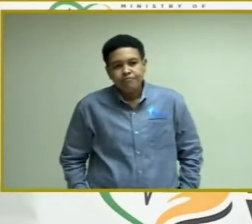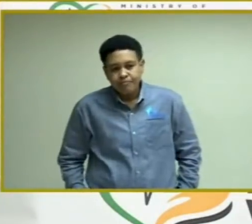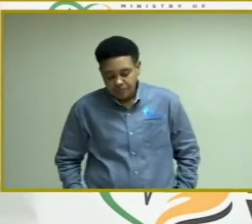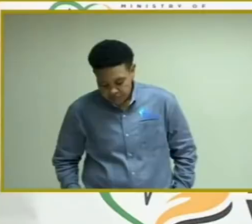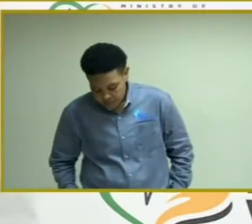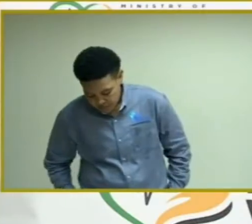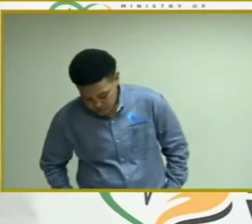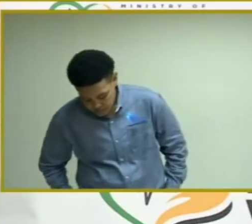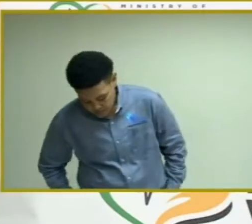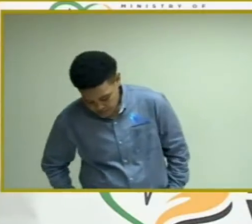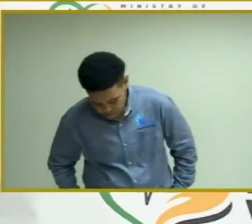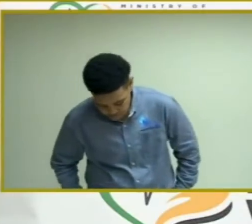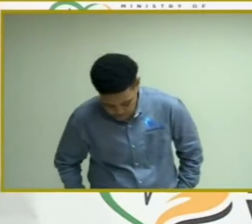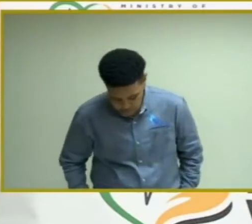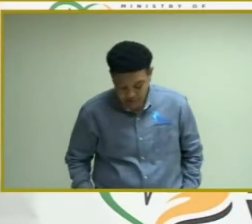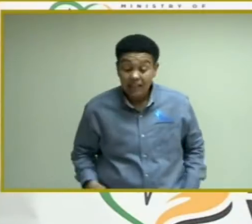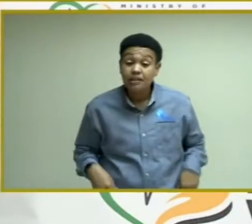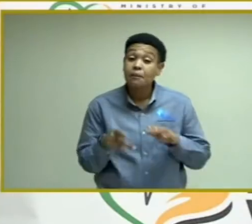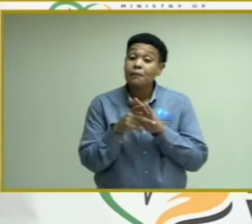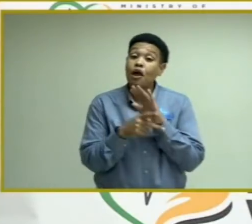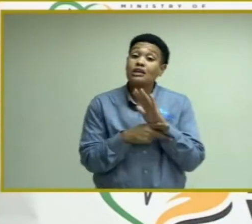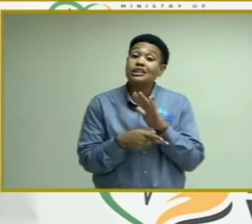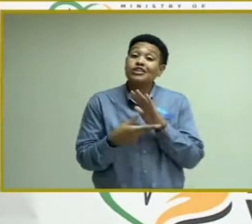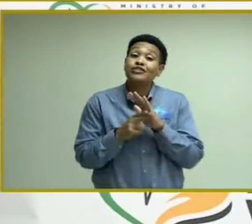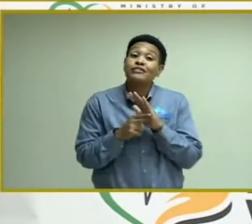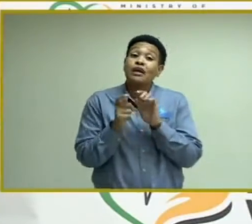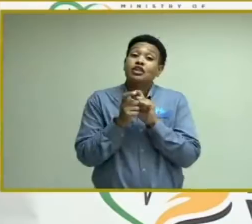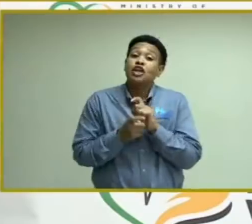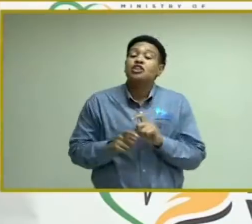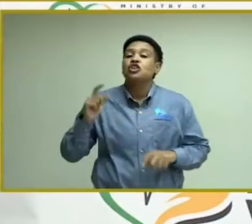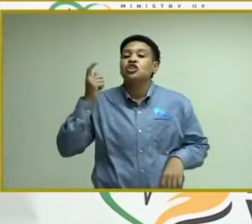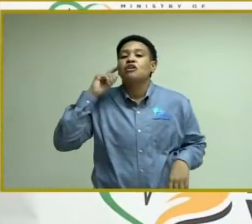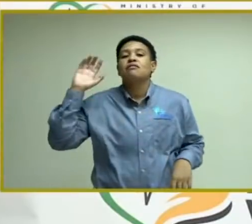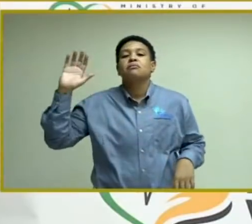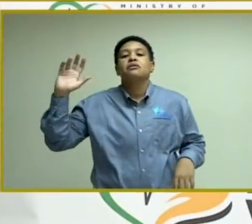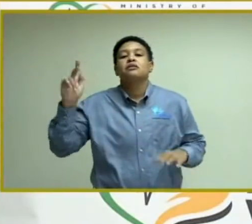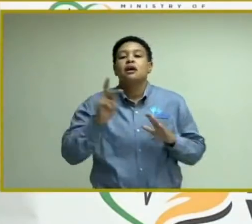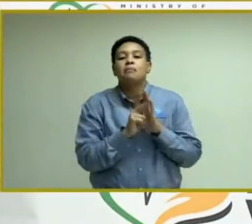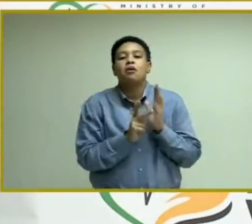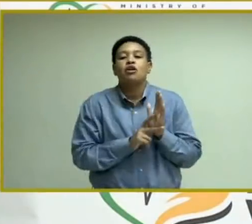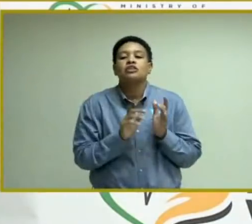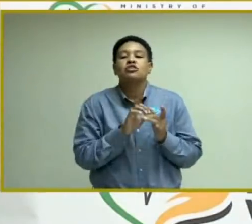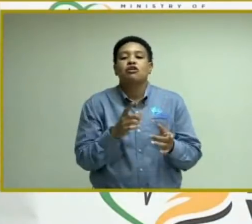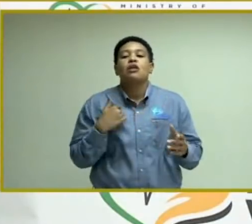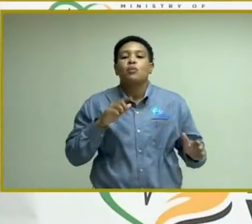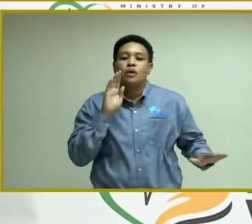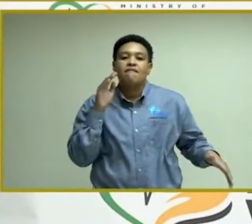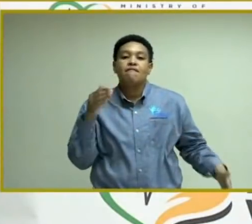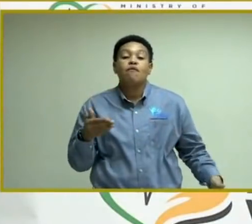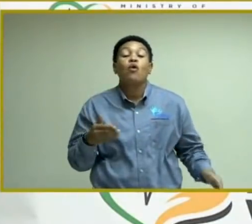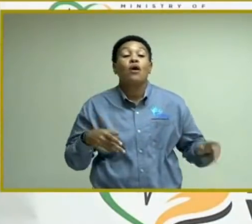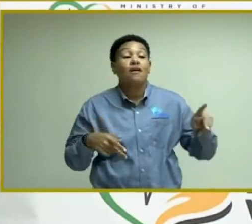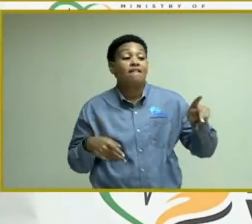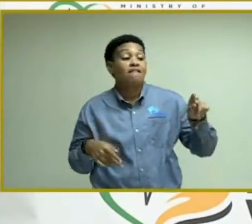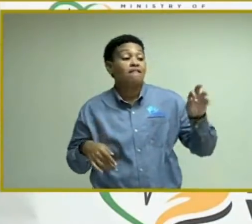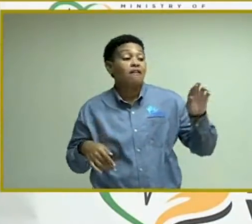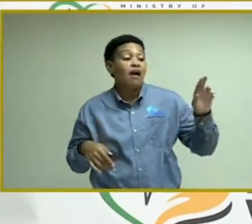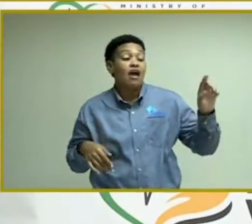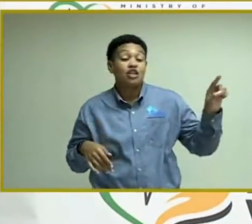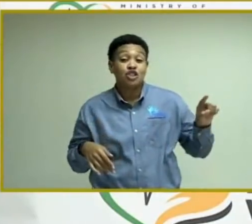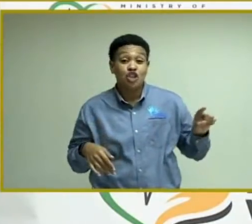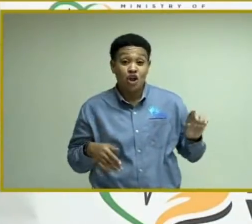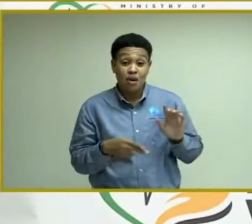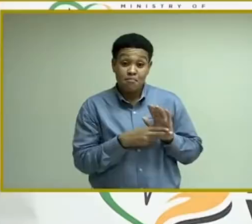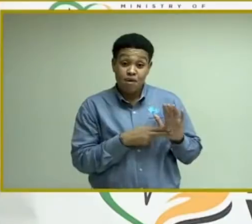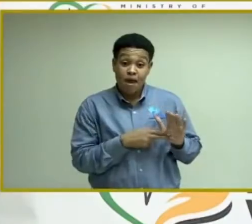the policy, the revised policy of the government, of cabinet, that we're going to focus Pfizer because that's the only one